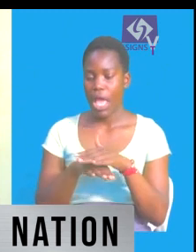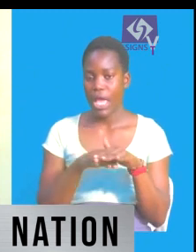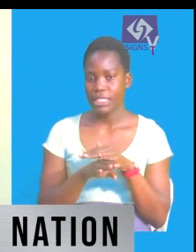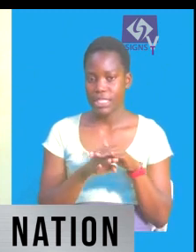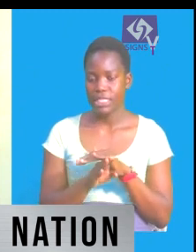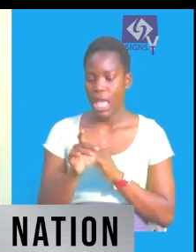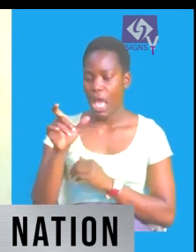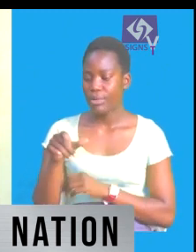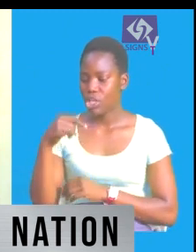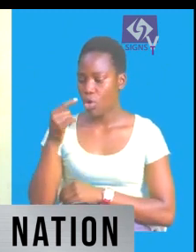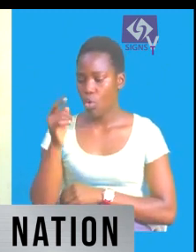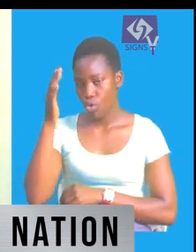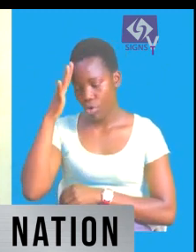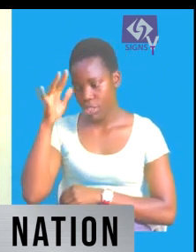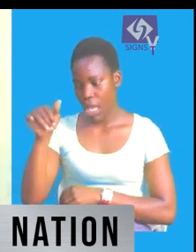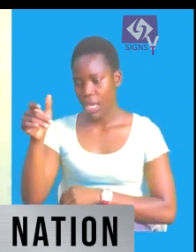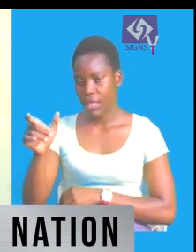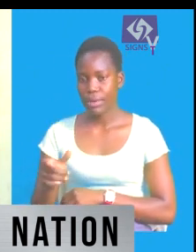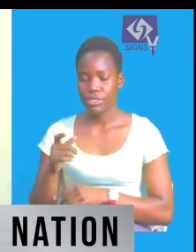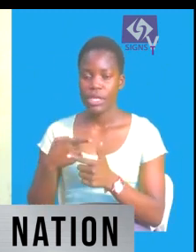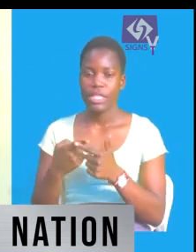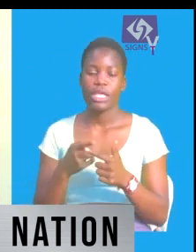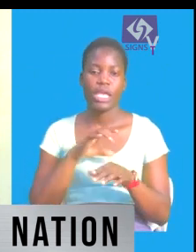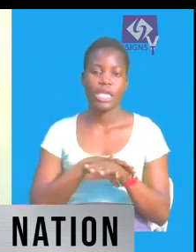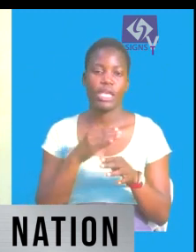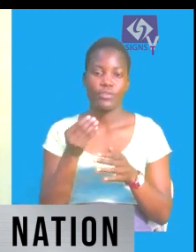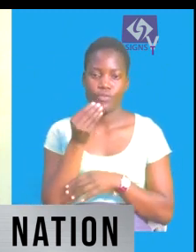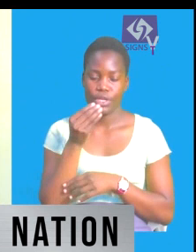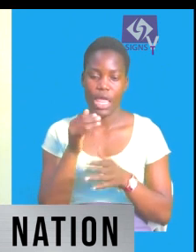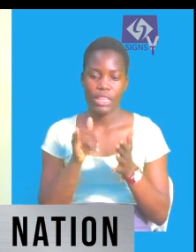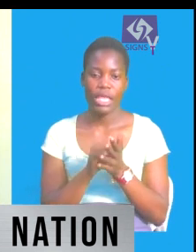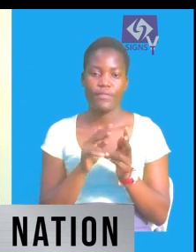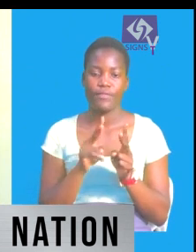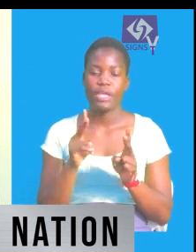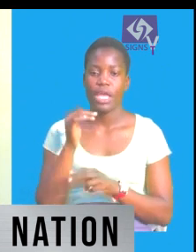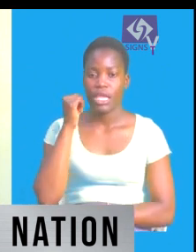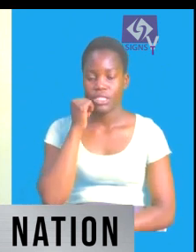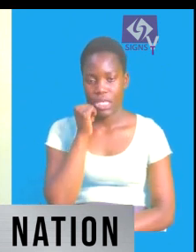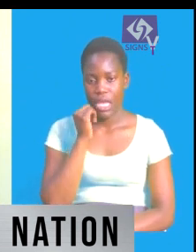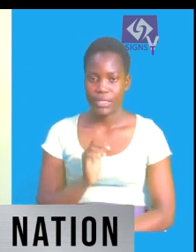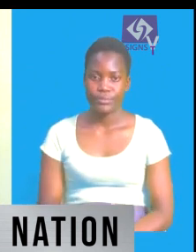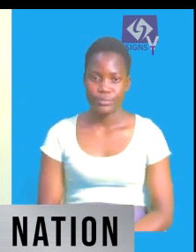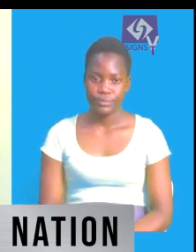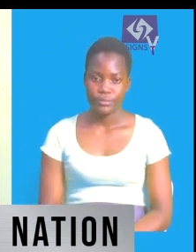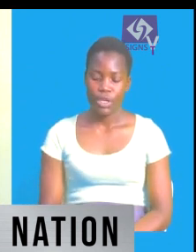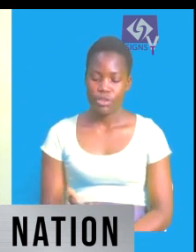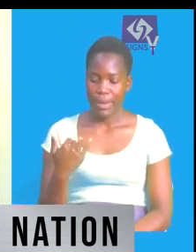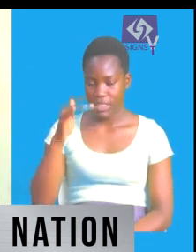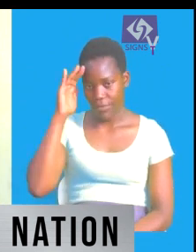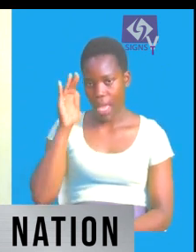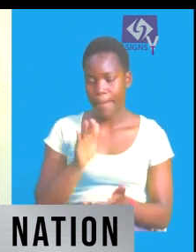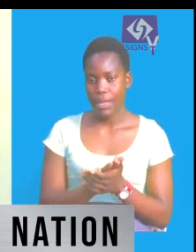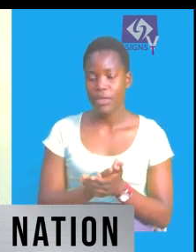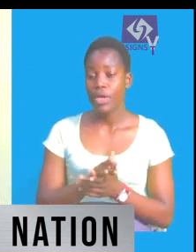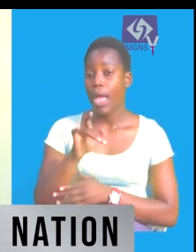who knows somebody, they get. Isn't So that very sad? it is very sad. Mm. And so I believe